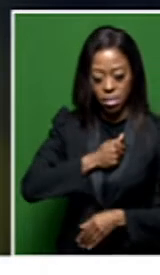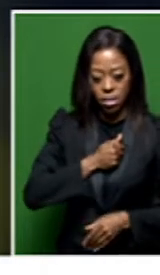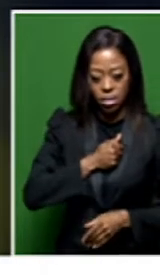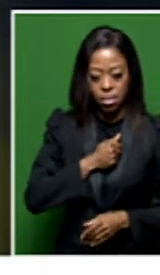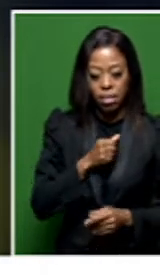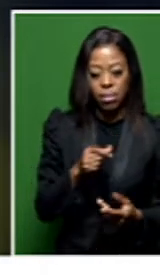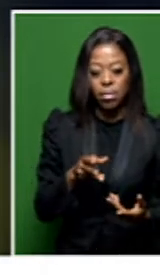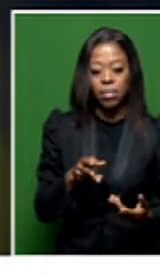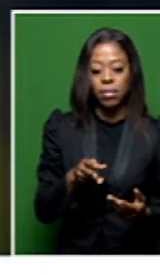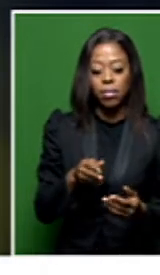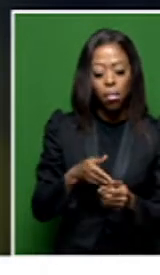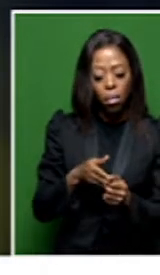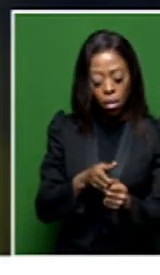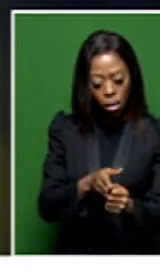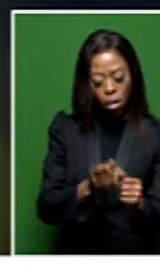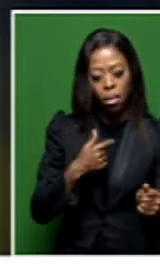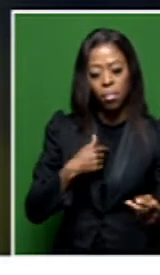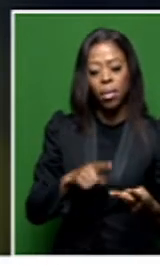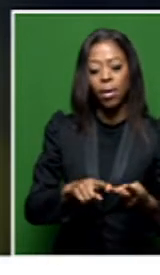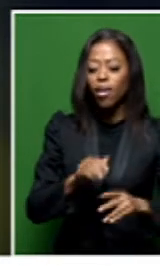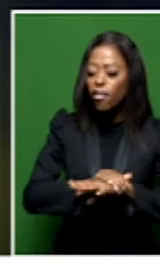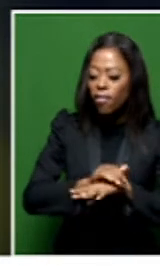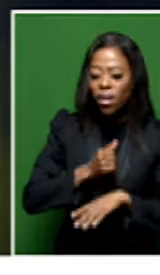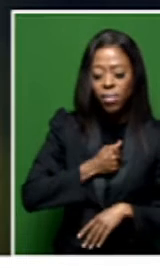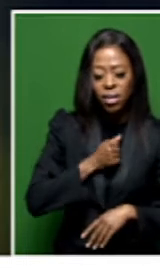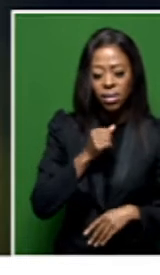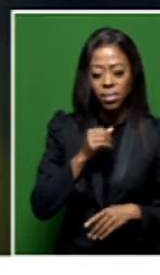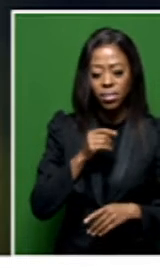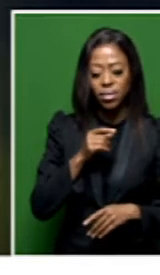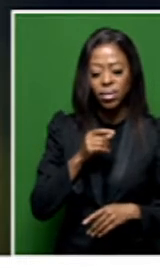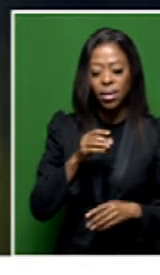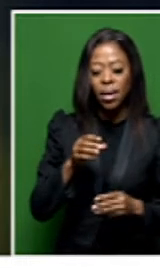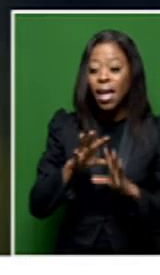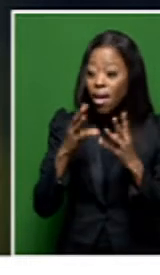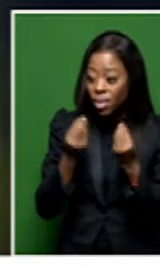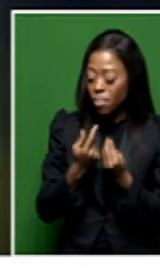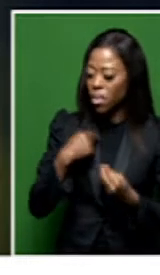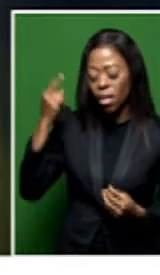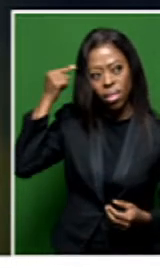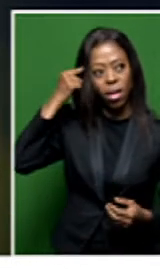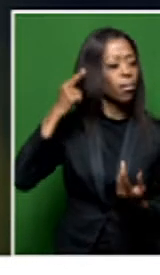she was my mentor. She was a friend. So I literally bounced everything off her.